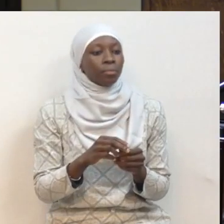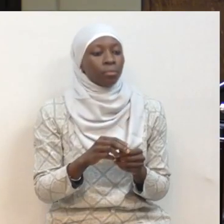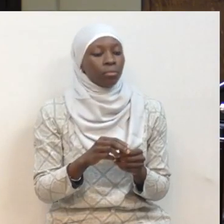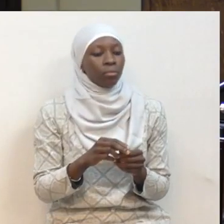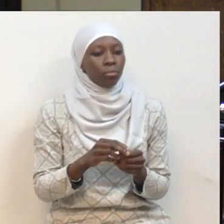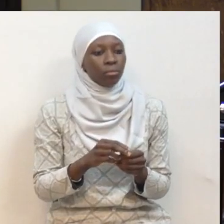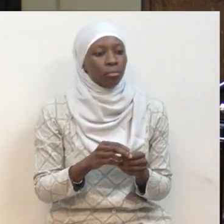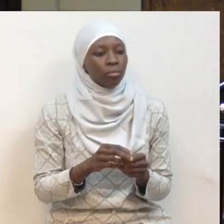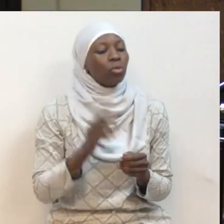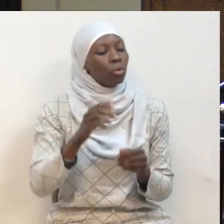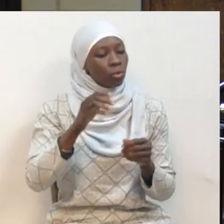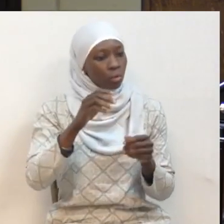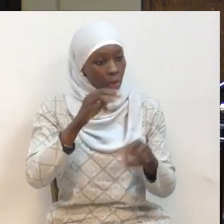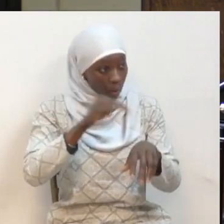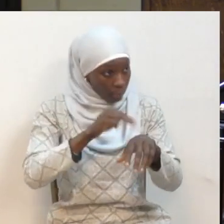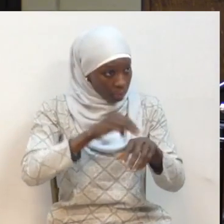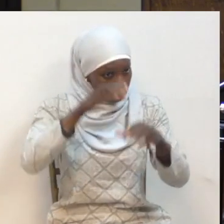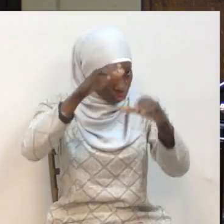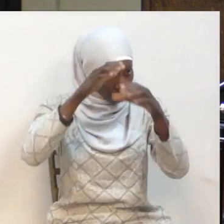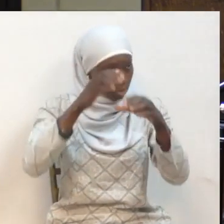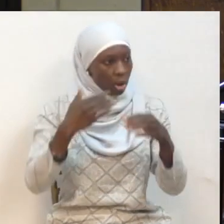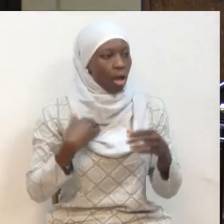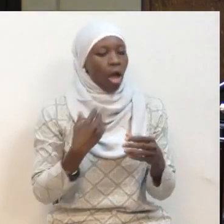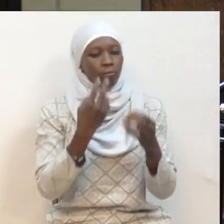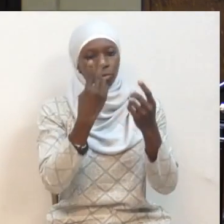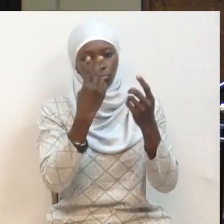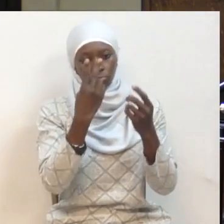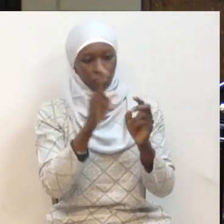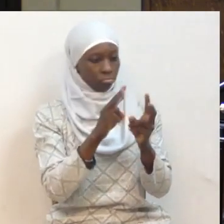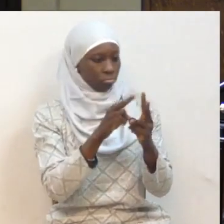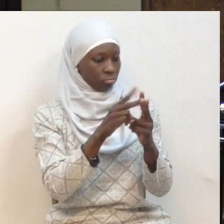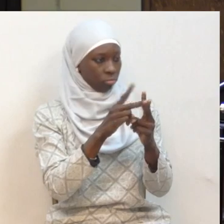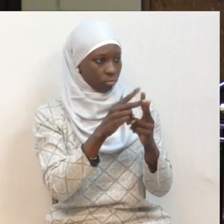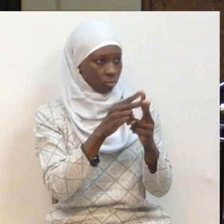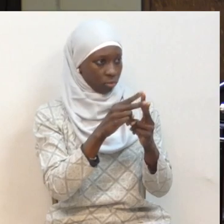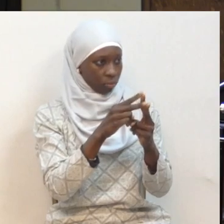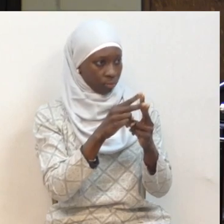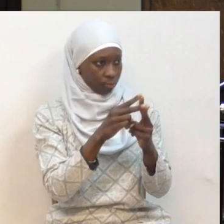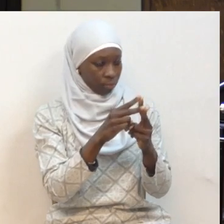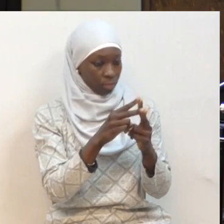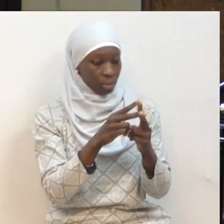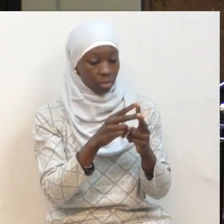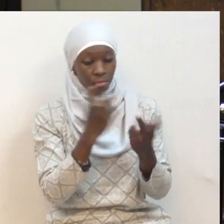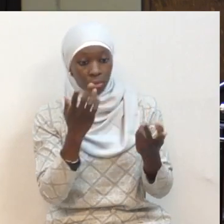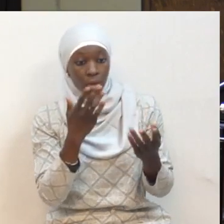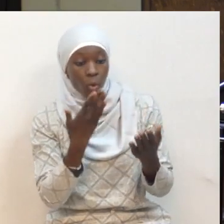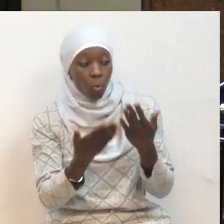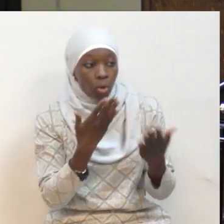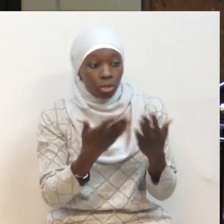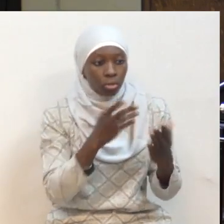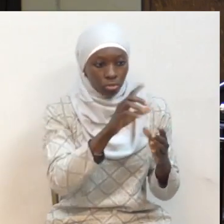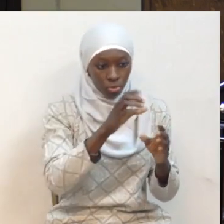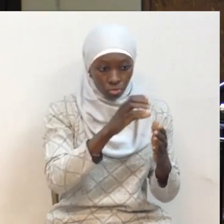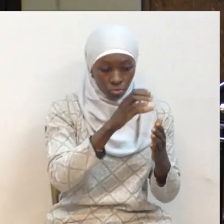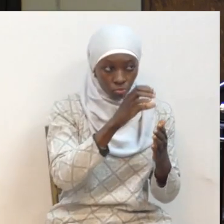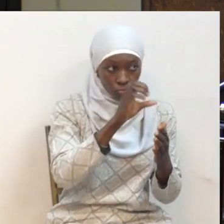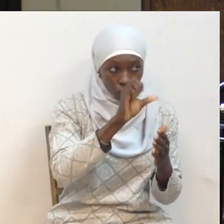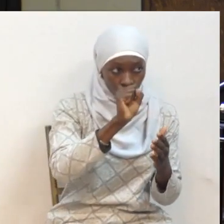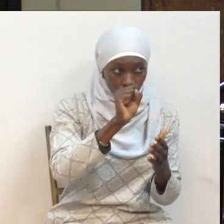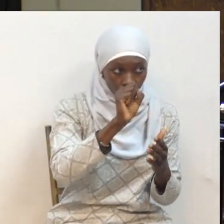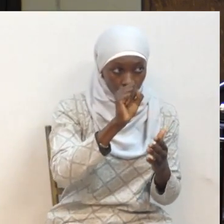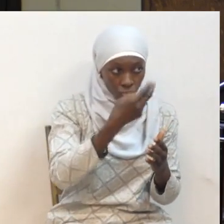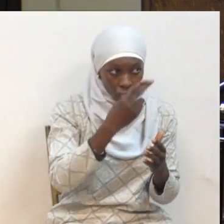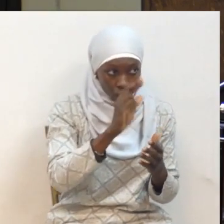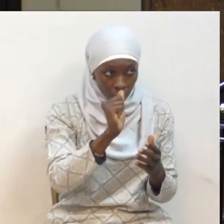two positions regarding whether or not the result of the shura is